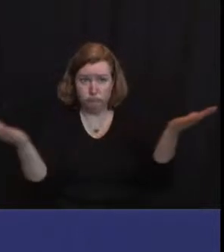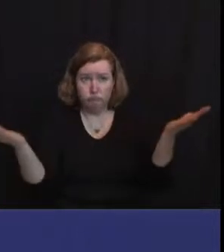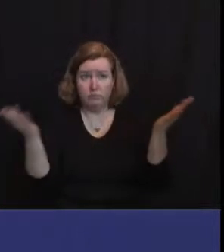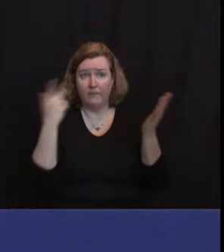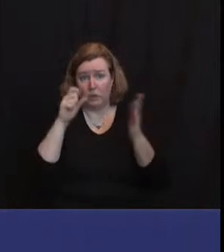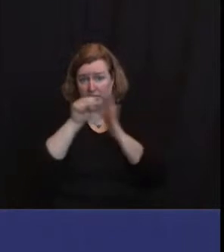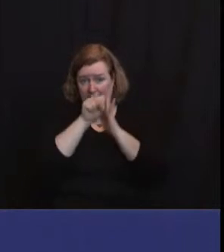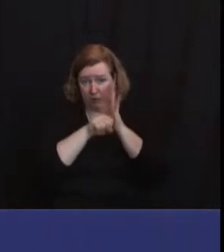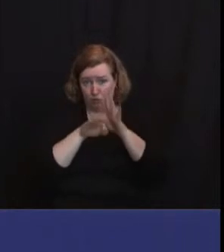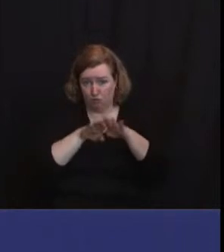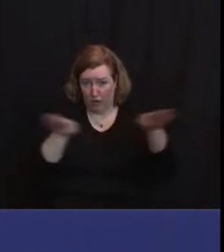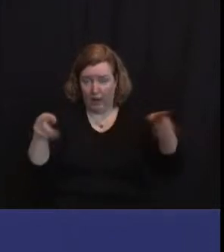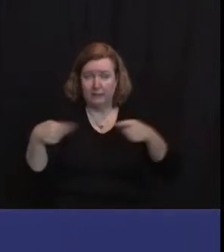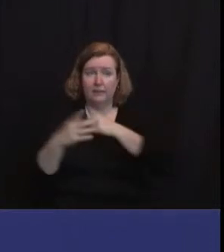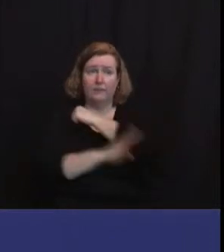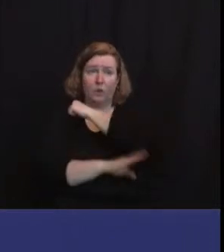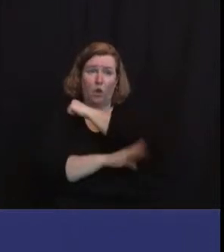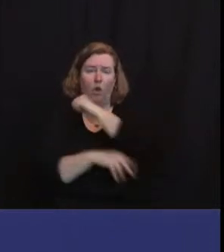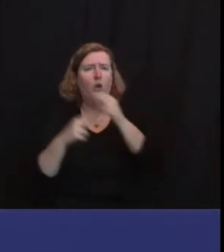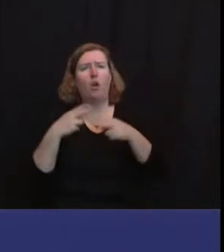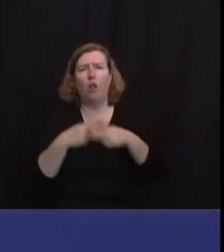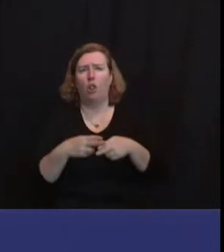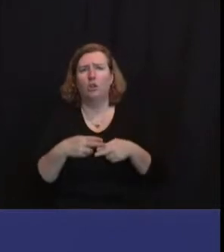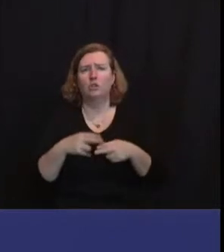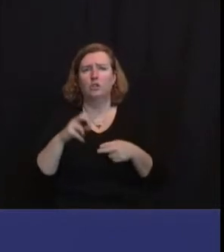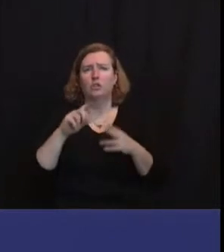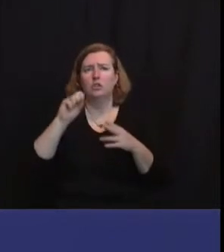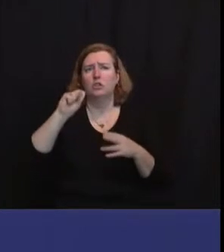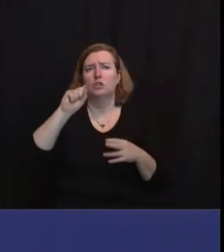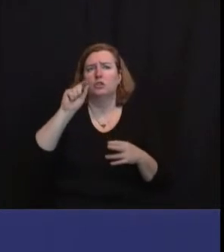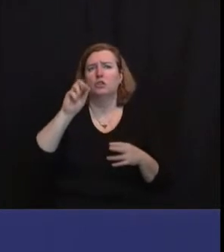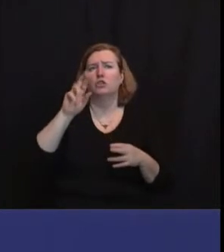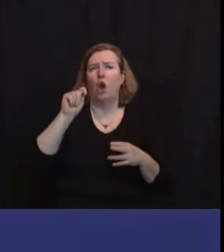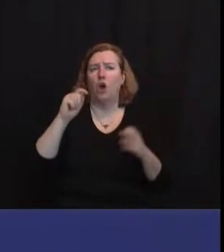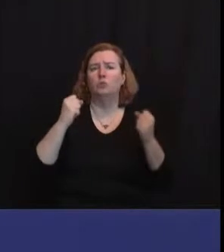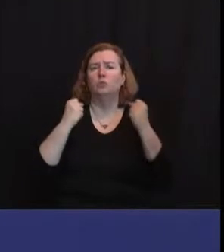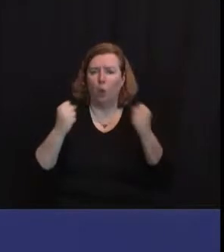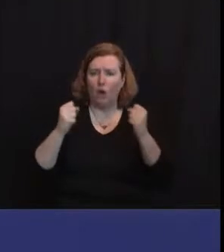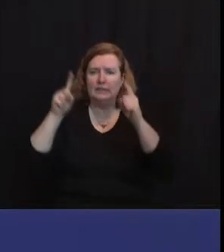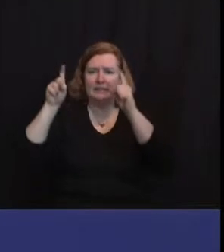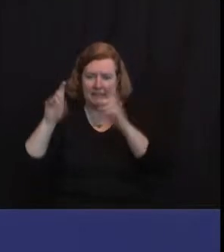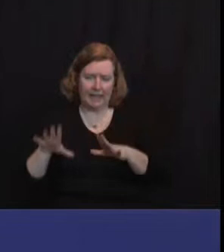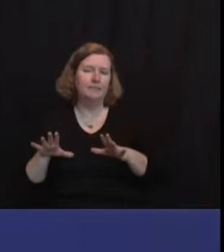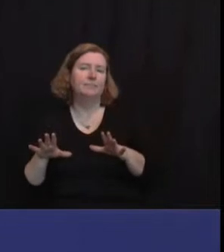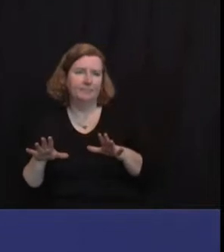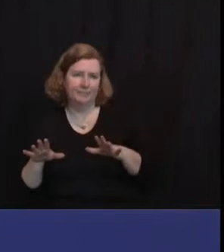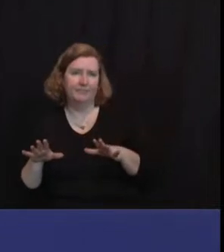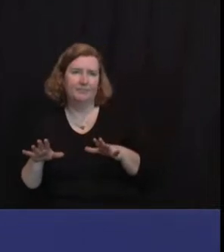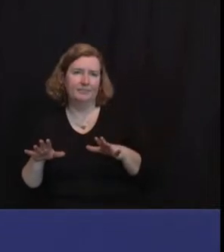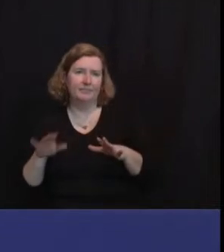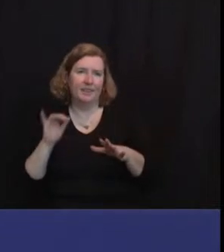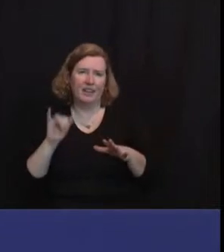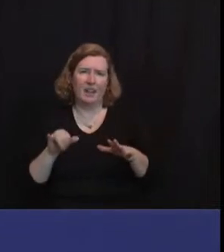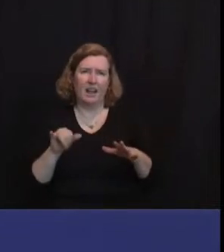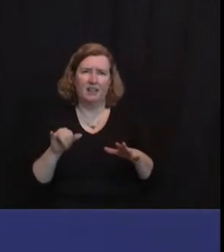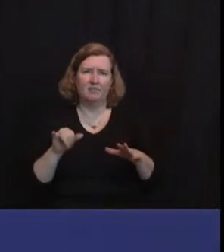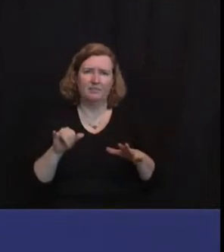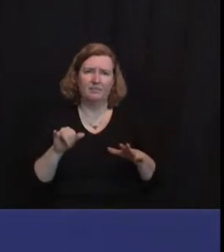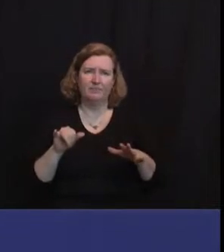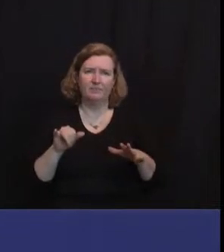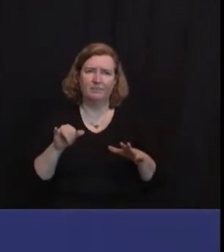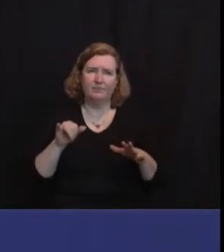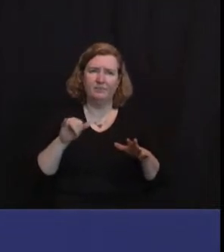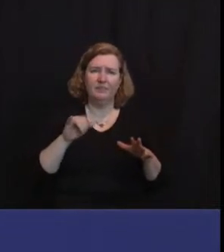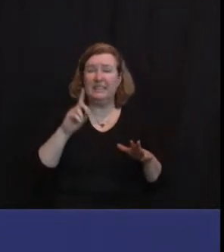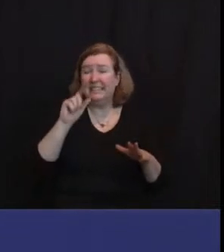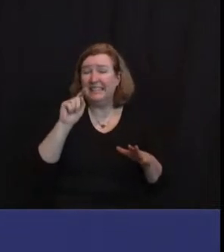fall, something called Start Strong, and use that as the data that the Biden administration, I think quite rightfully, wants to collect,